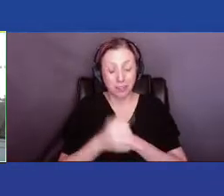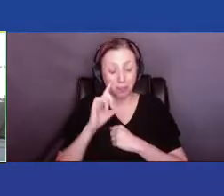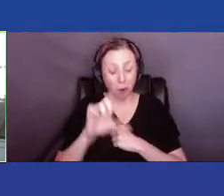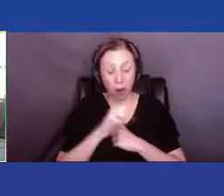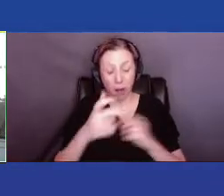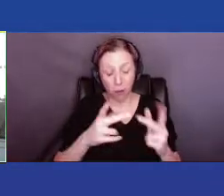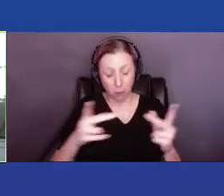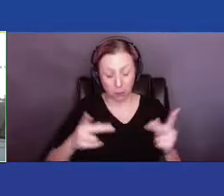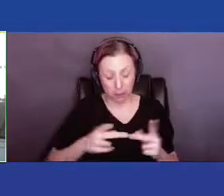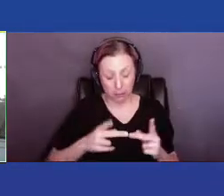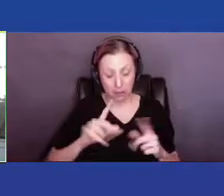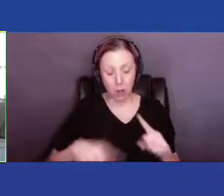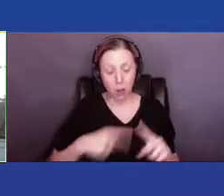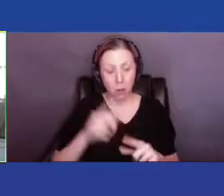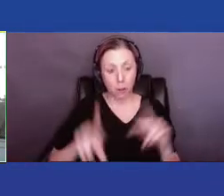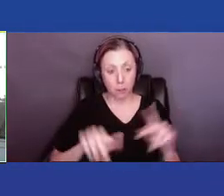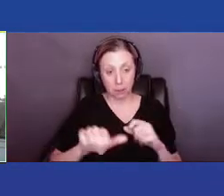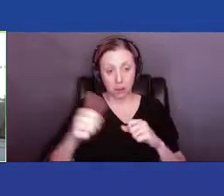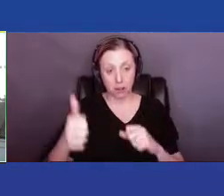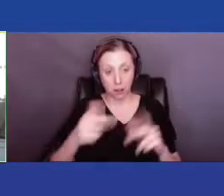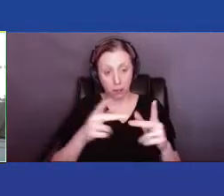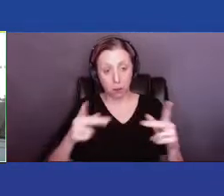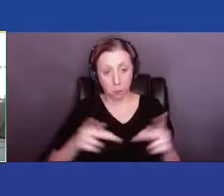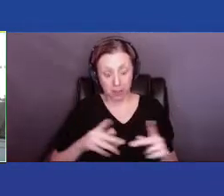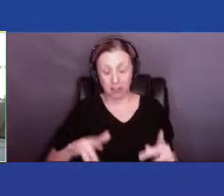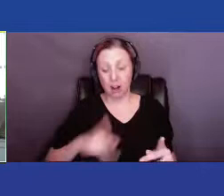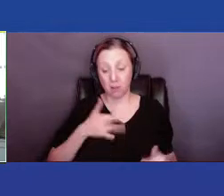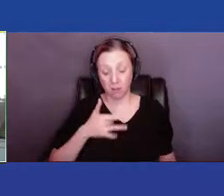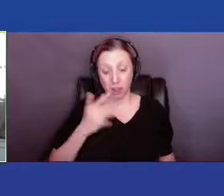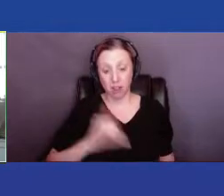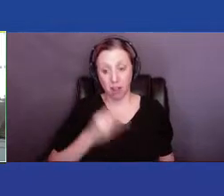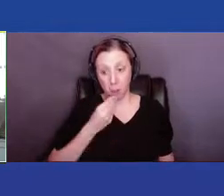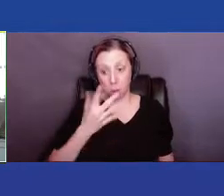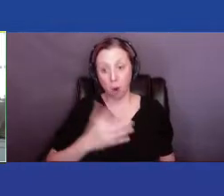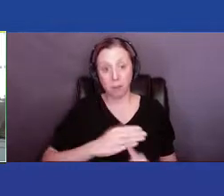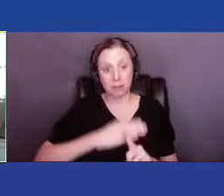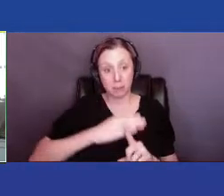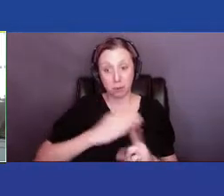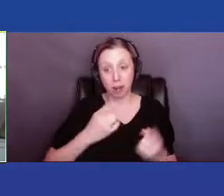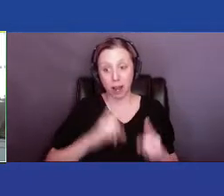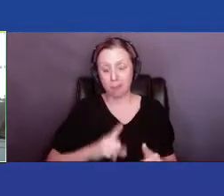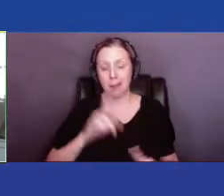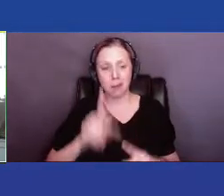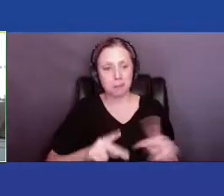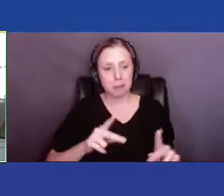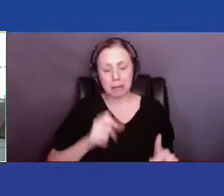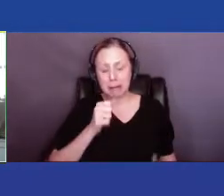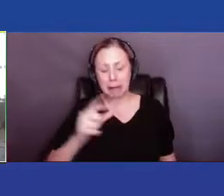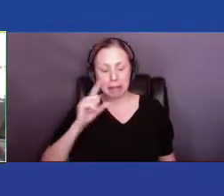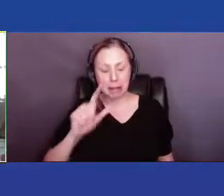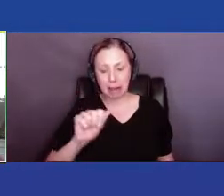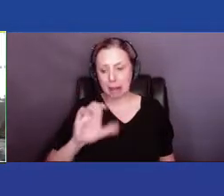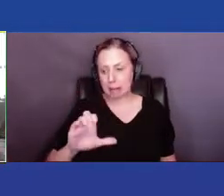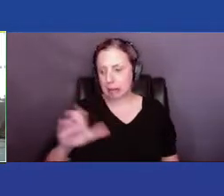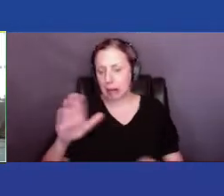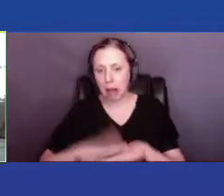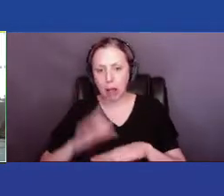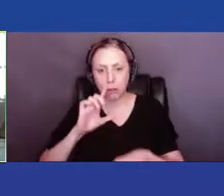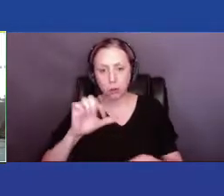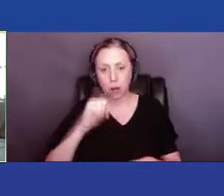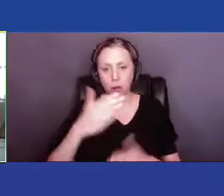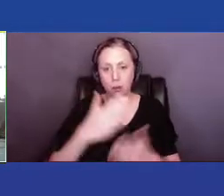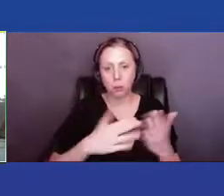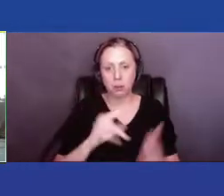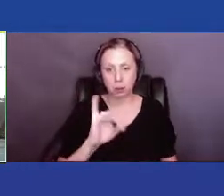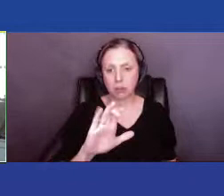other places are feeling the effects of warming and simply not thinking and turning on their air conditioner in other parts of New York